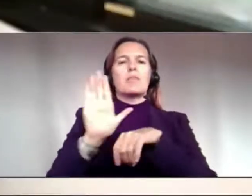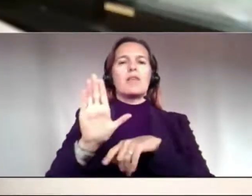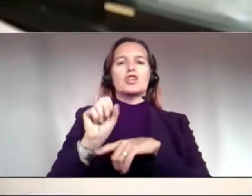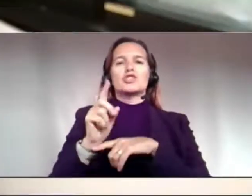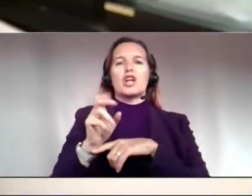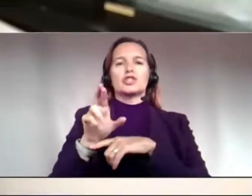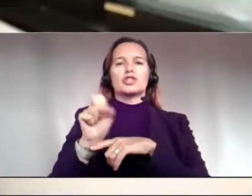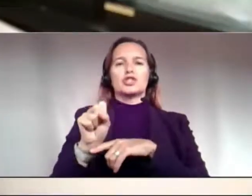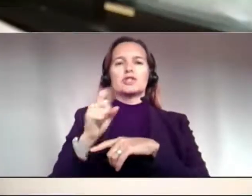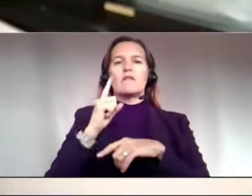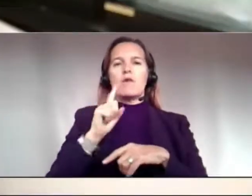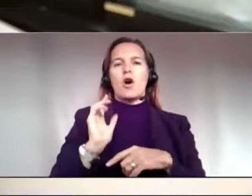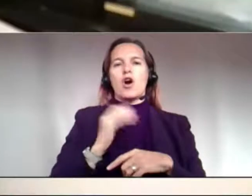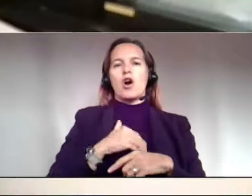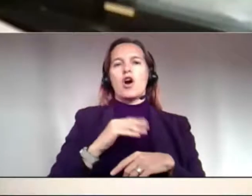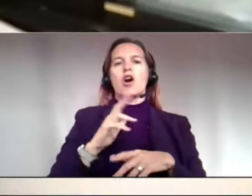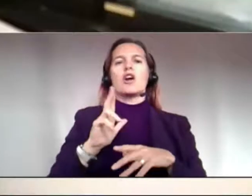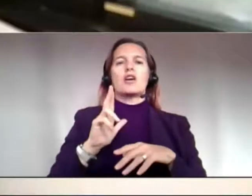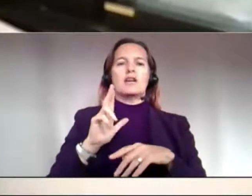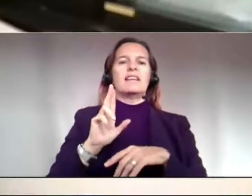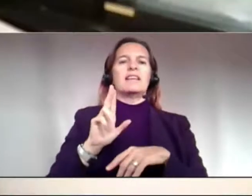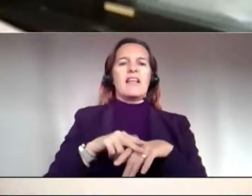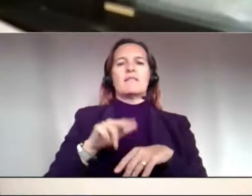Native American neighbors.